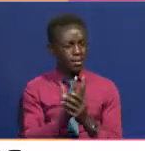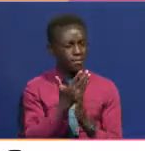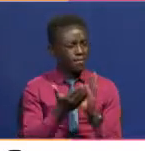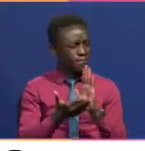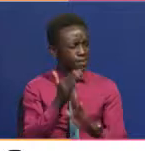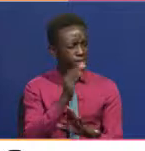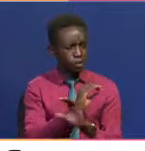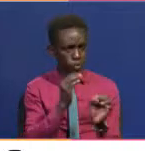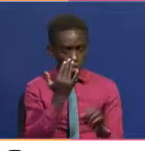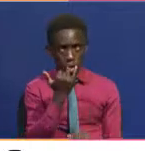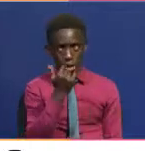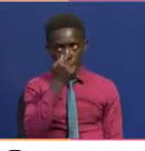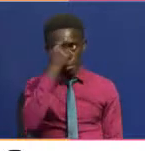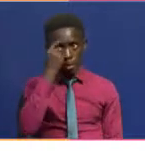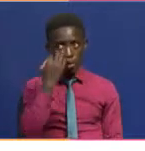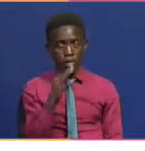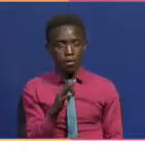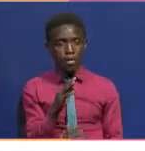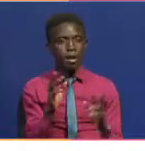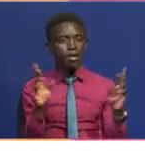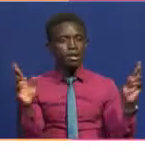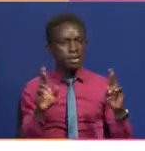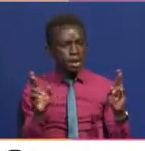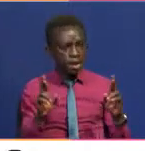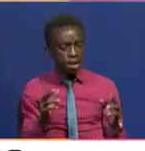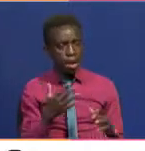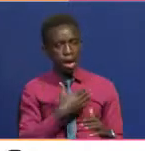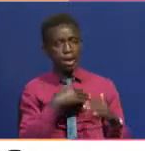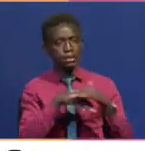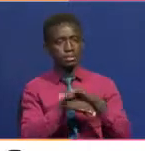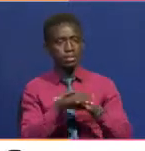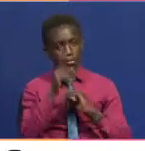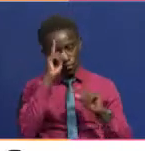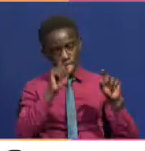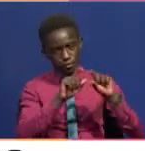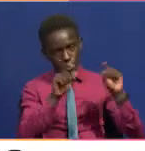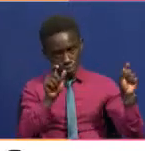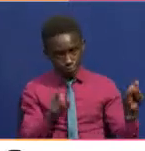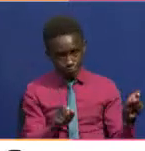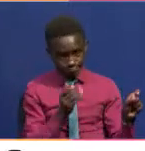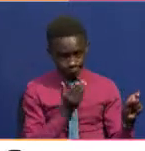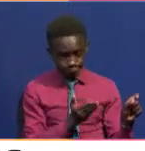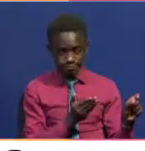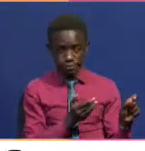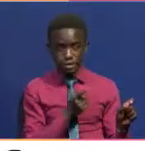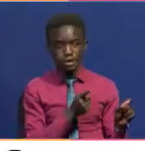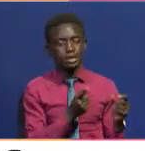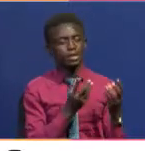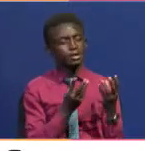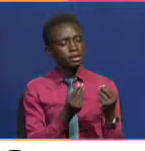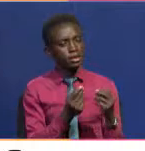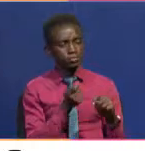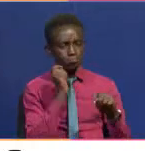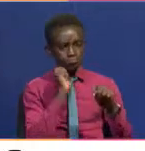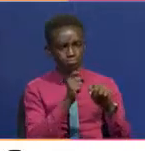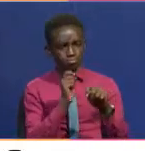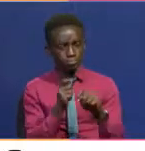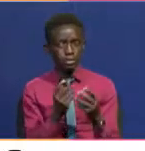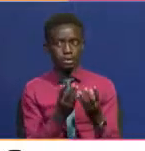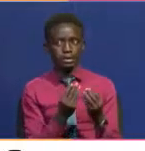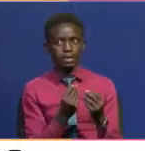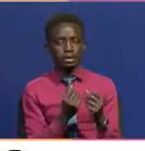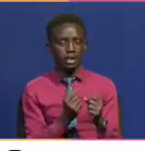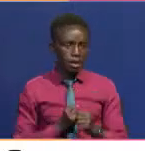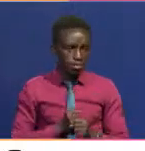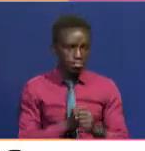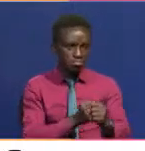the availability and accessibility of these frames. They are very easy to make. Fundi wa mtaa